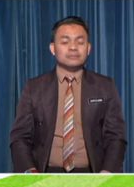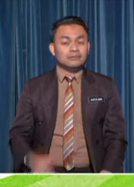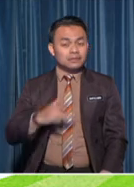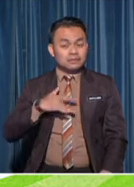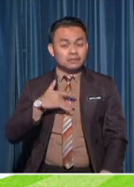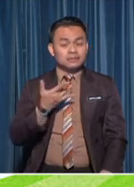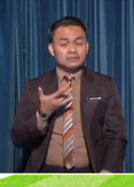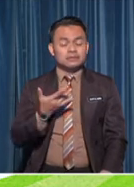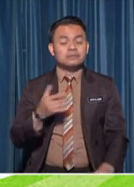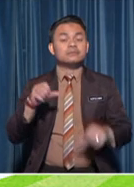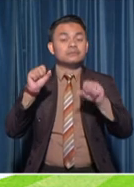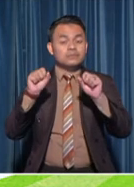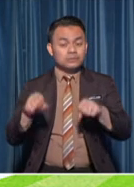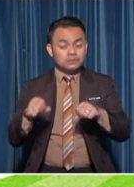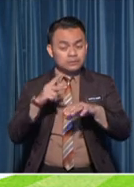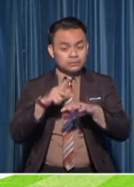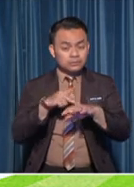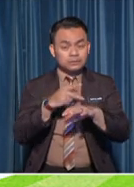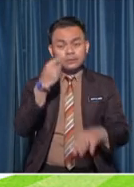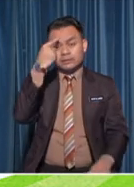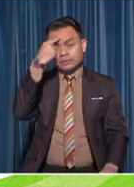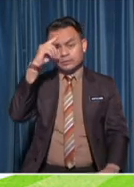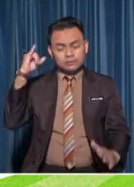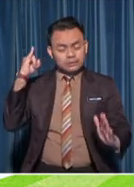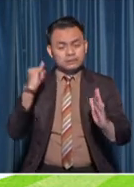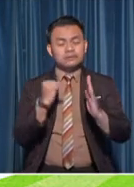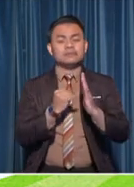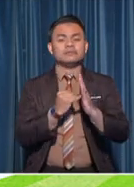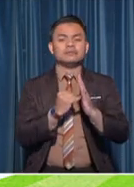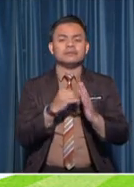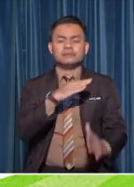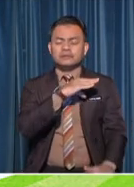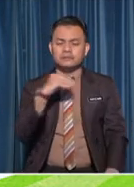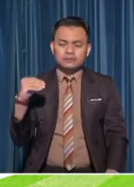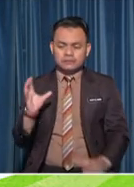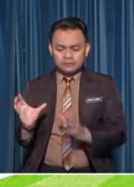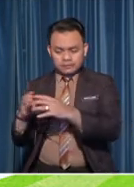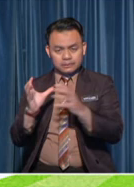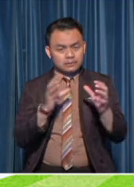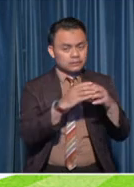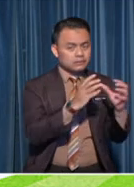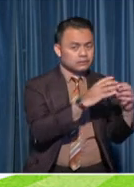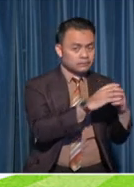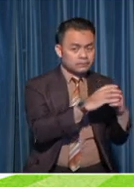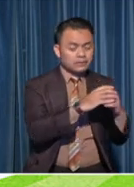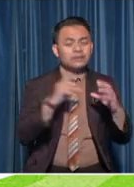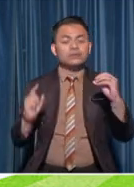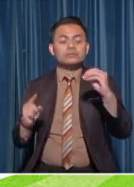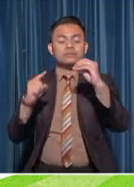Sensors can be used to identify and classify objects.